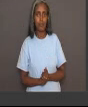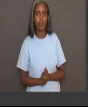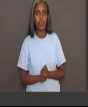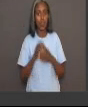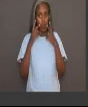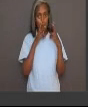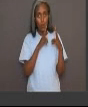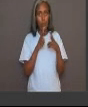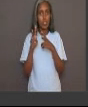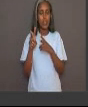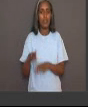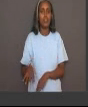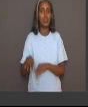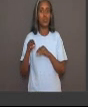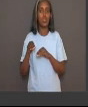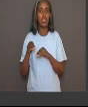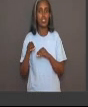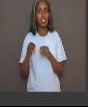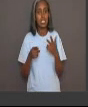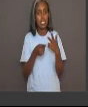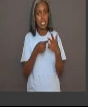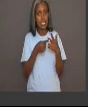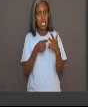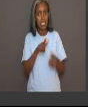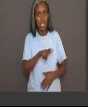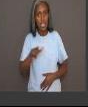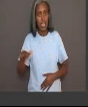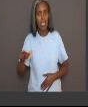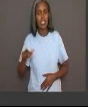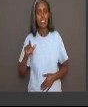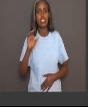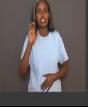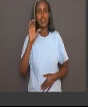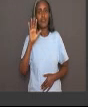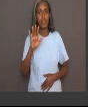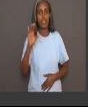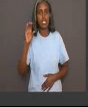Observe, students, the third line in the fifth column.